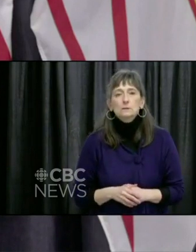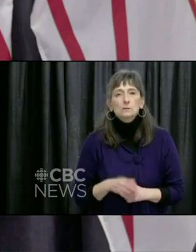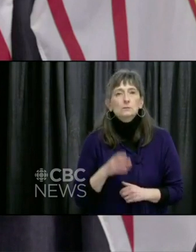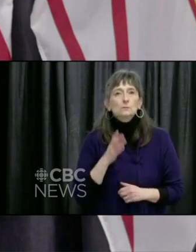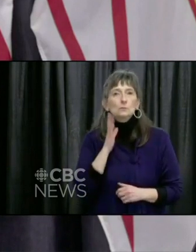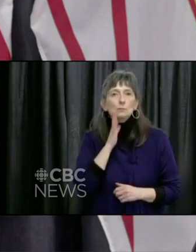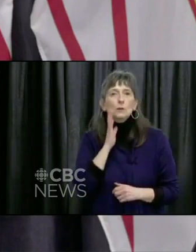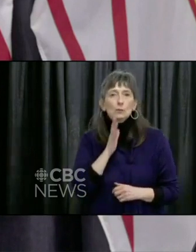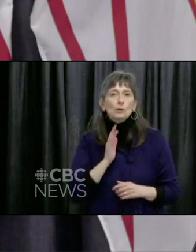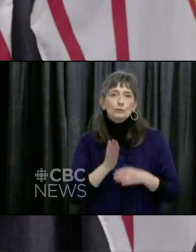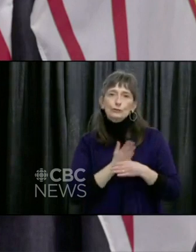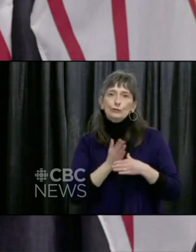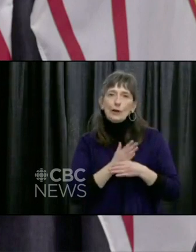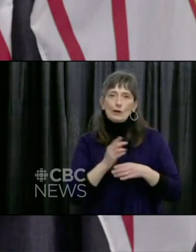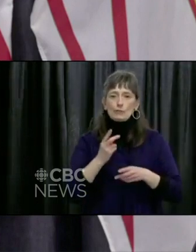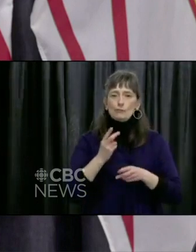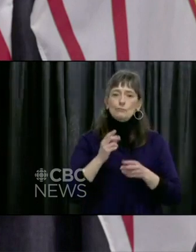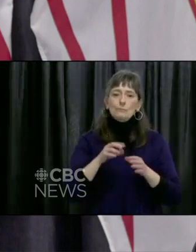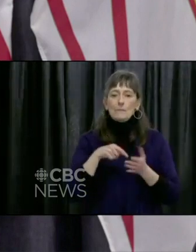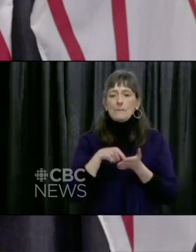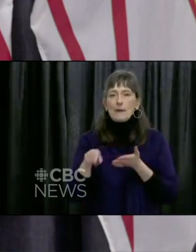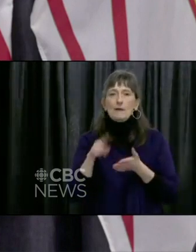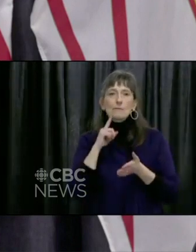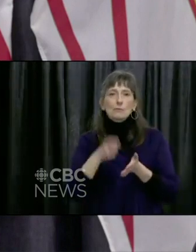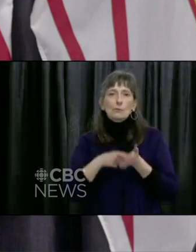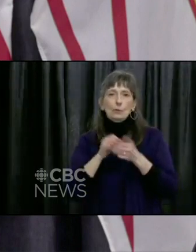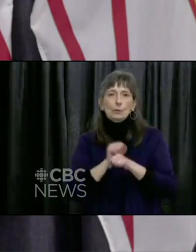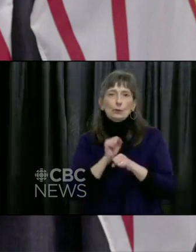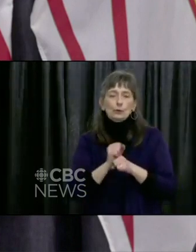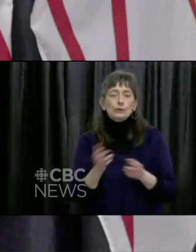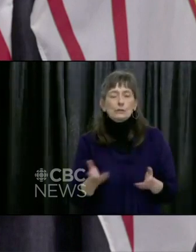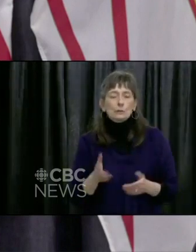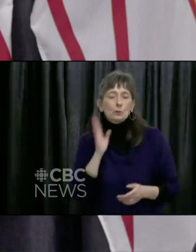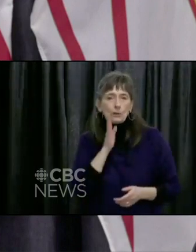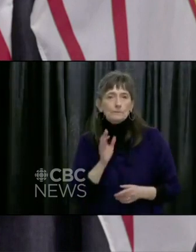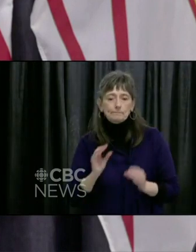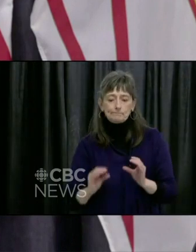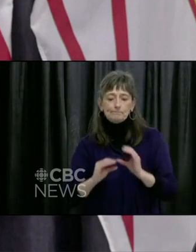at that cost-shared ratio to support essential workers in Newfoundland and Labrador.